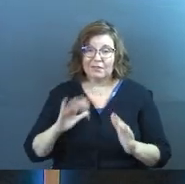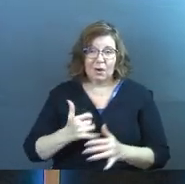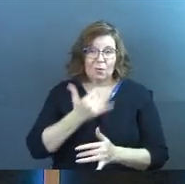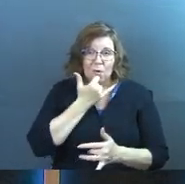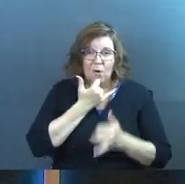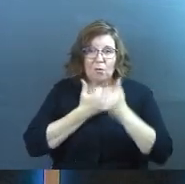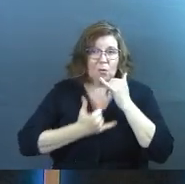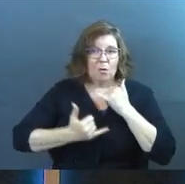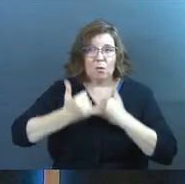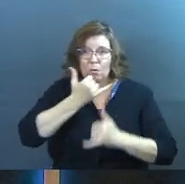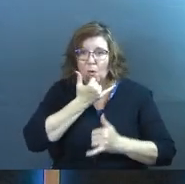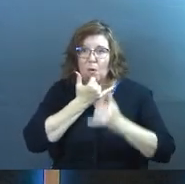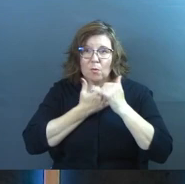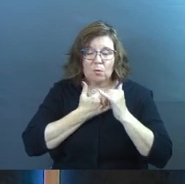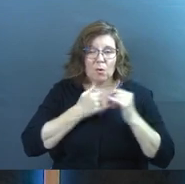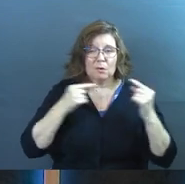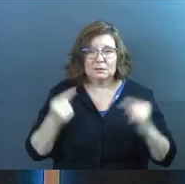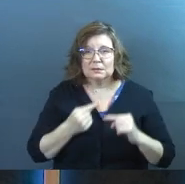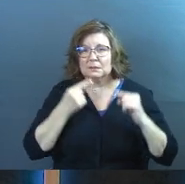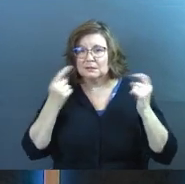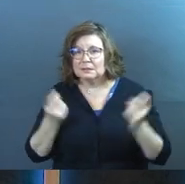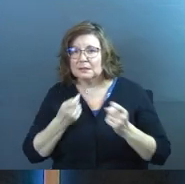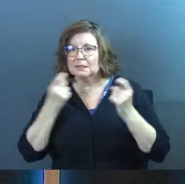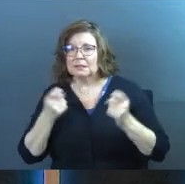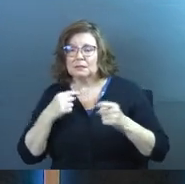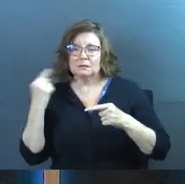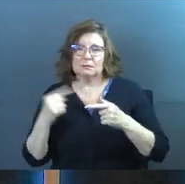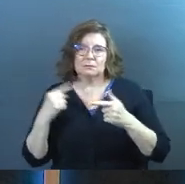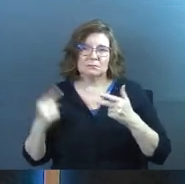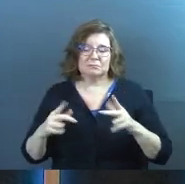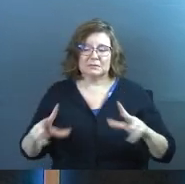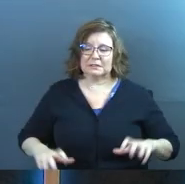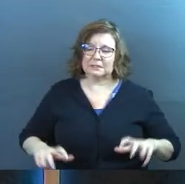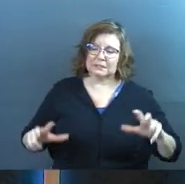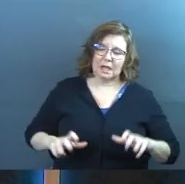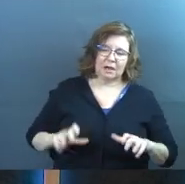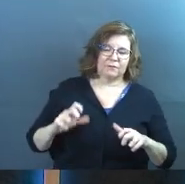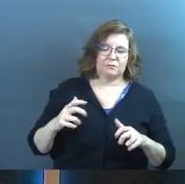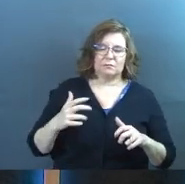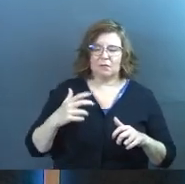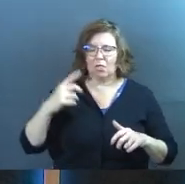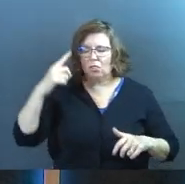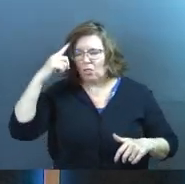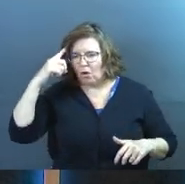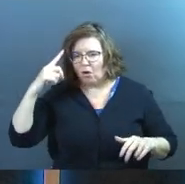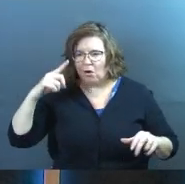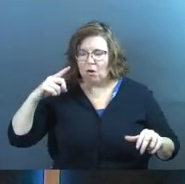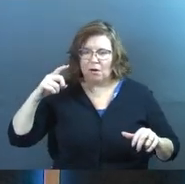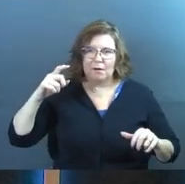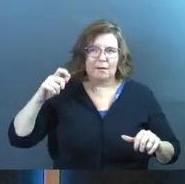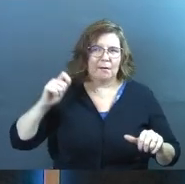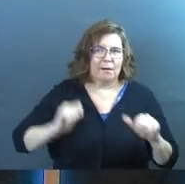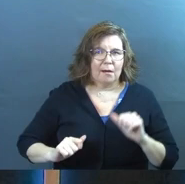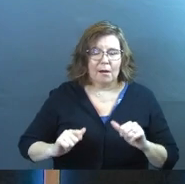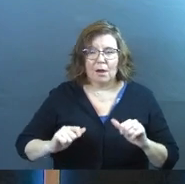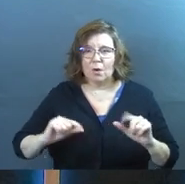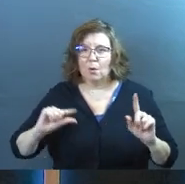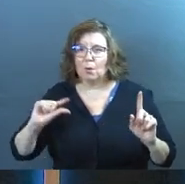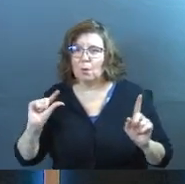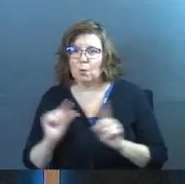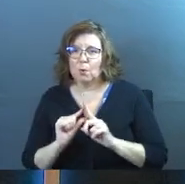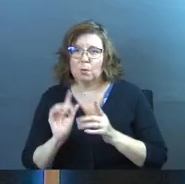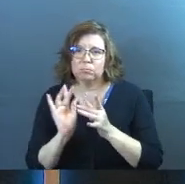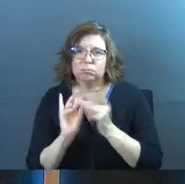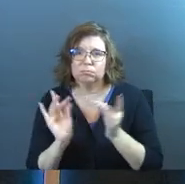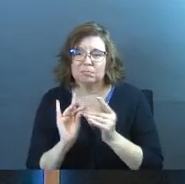wrong, every way that you violated the commands of God, every selfish act, every selfish thought, every selfish word, every